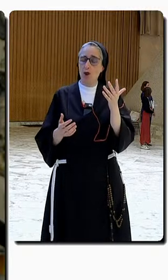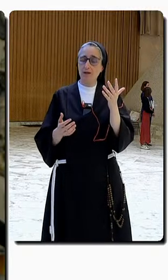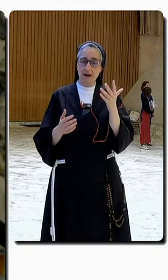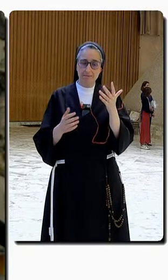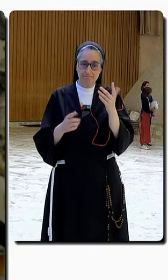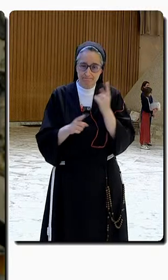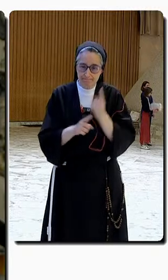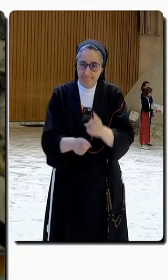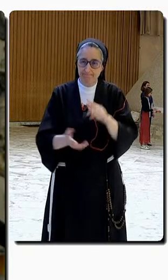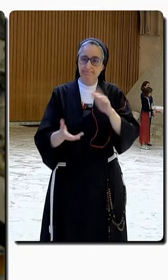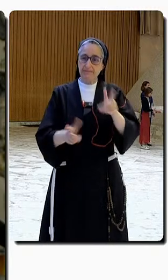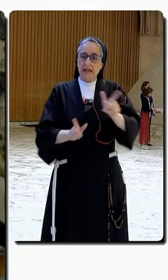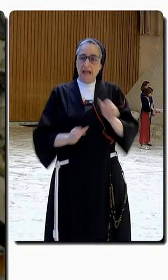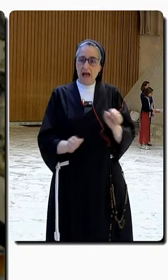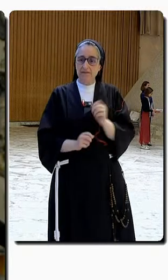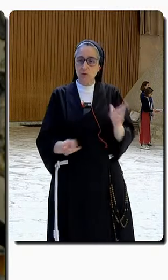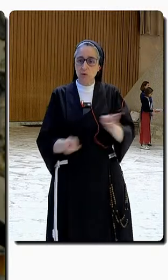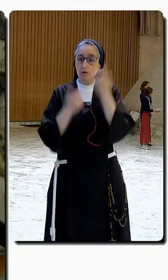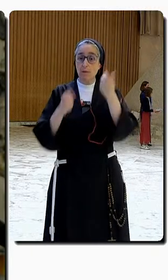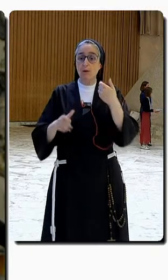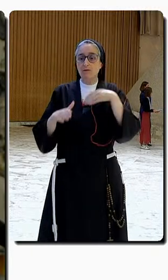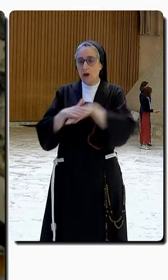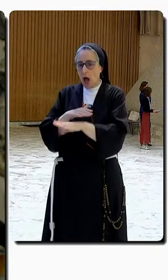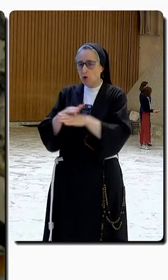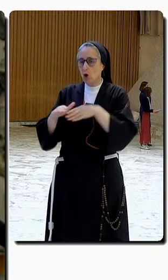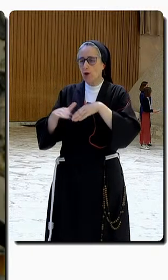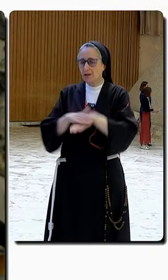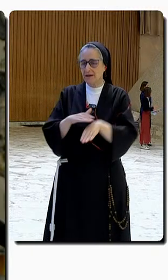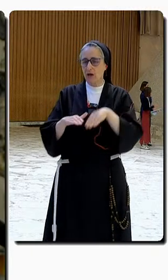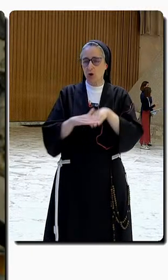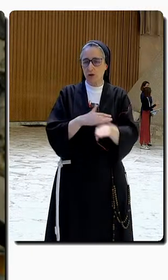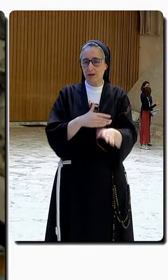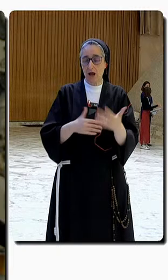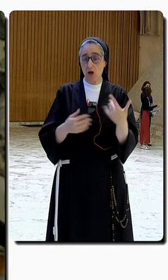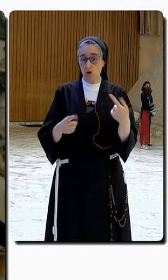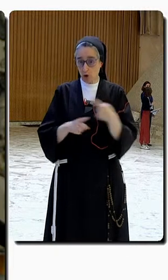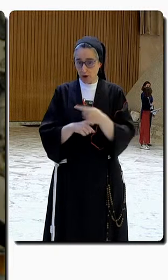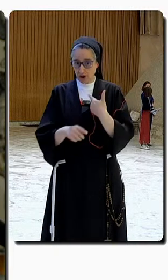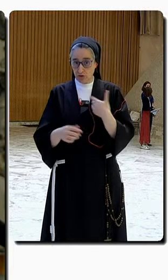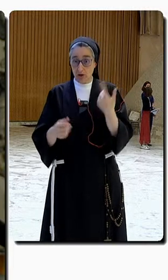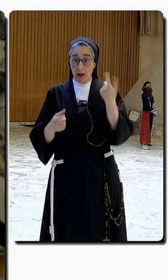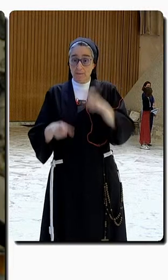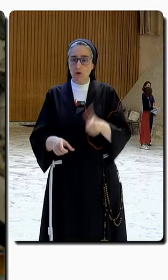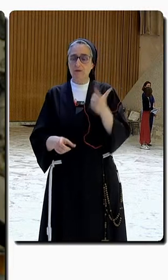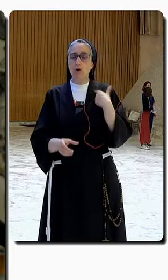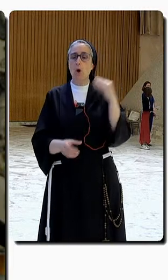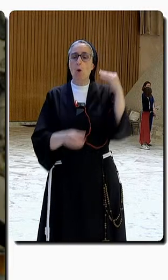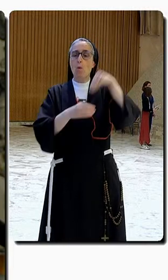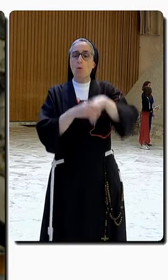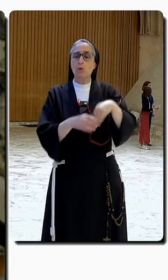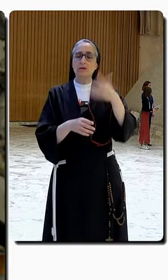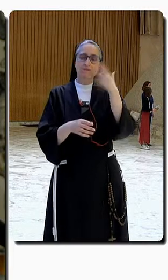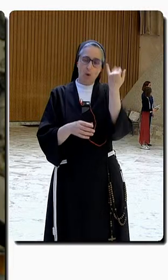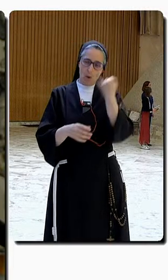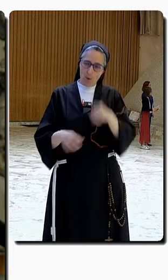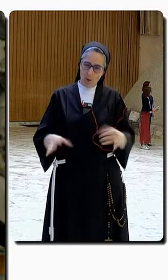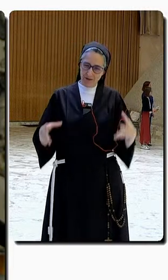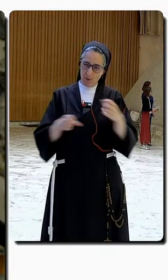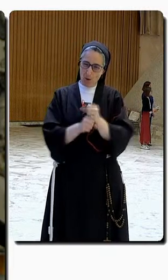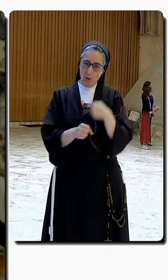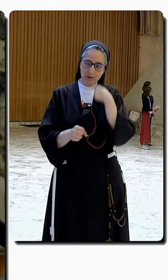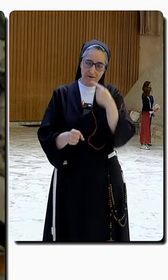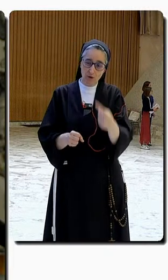grace that is concealed in the sacraments. In conclusion, we would like to share how we personally have experienced